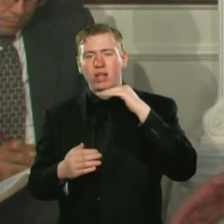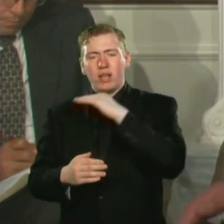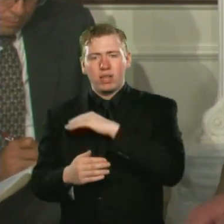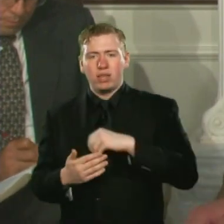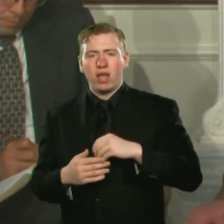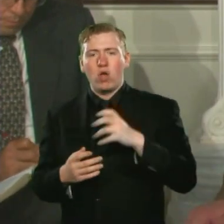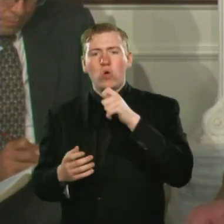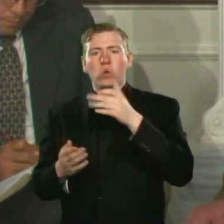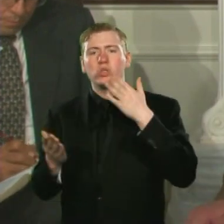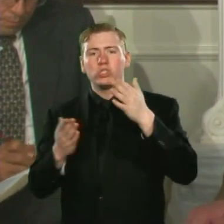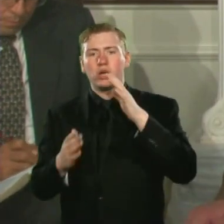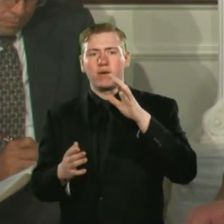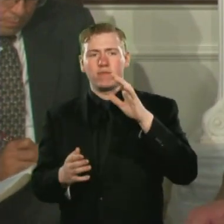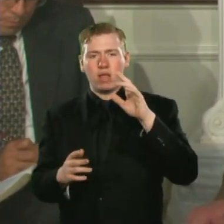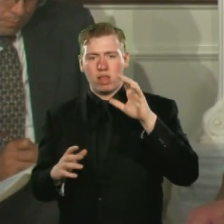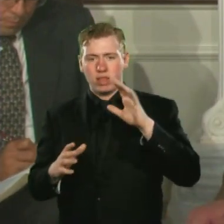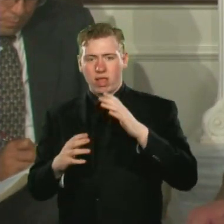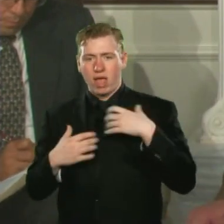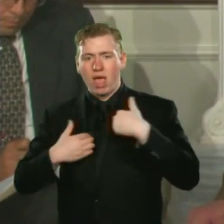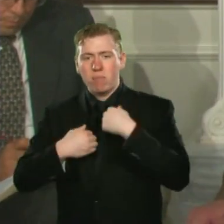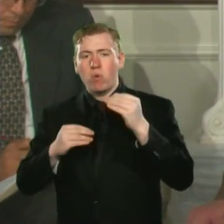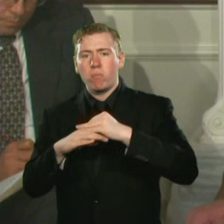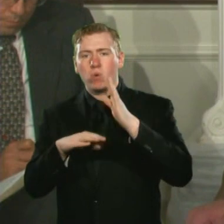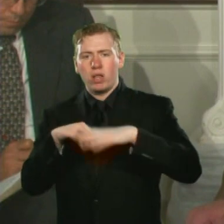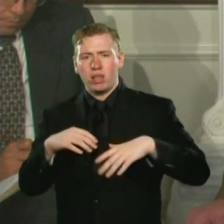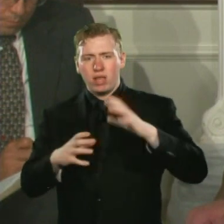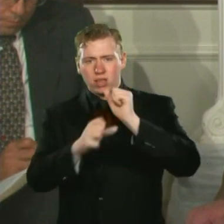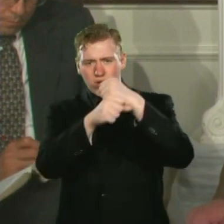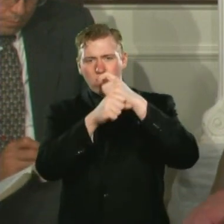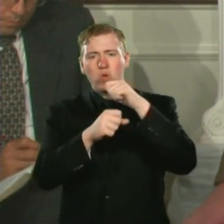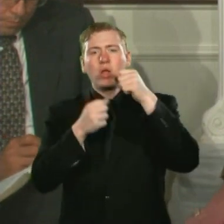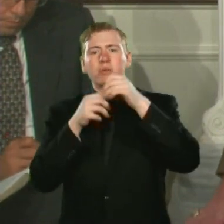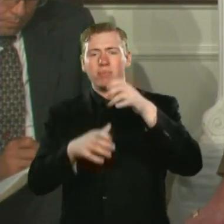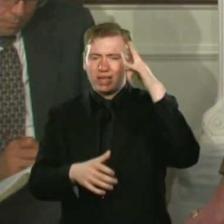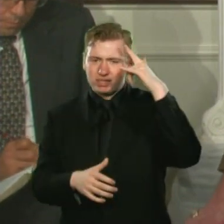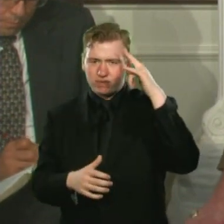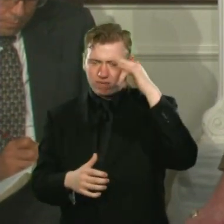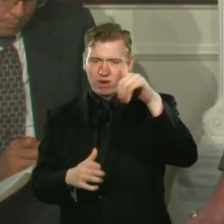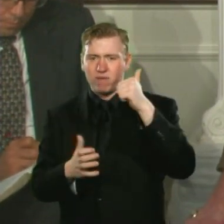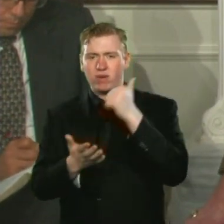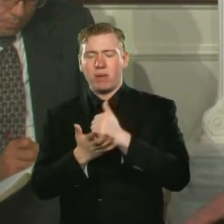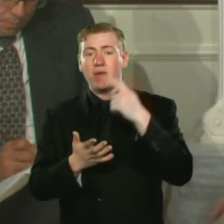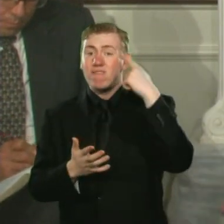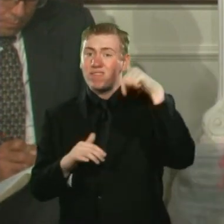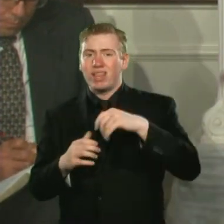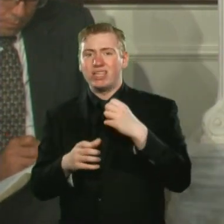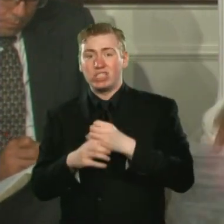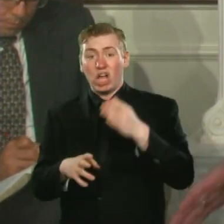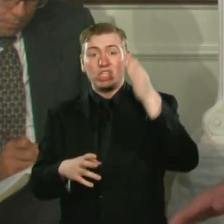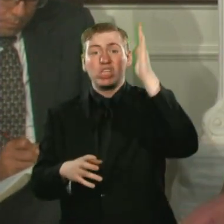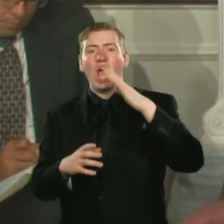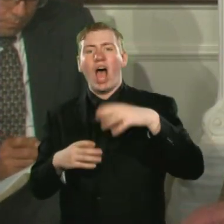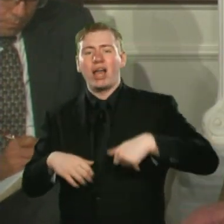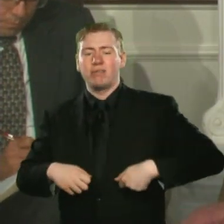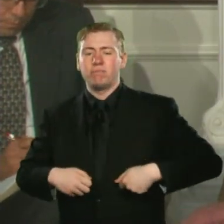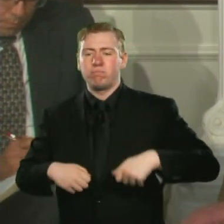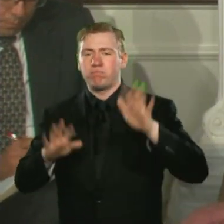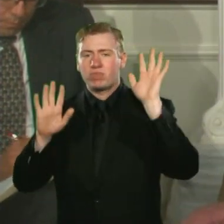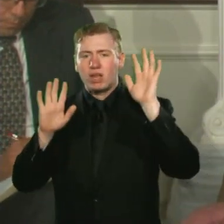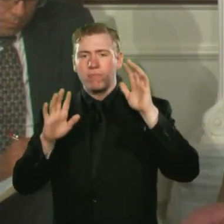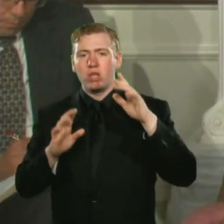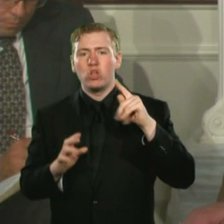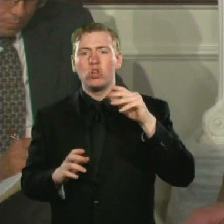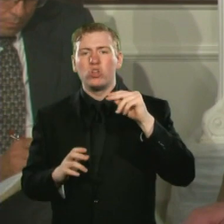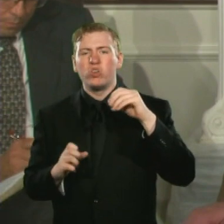than the Creator, who is blessed forever. Amen. For this cause God gave them up." He let them do what they're going to do, "to